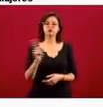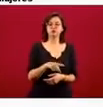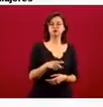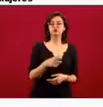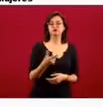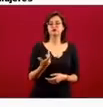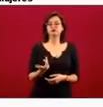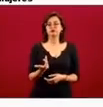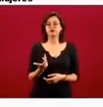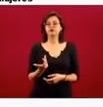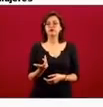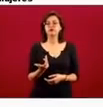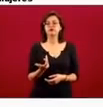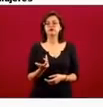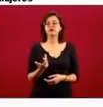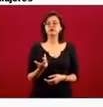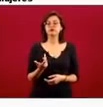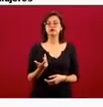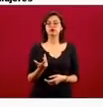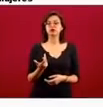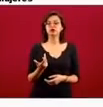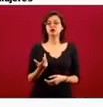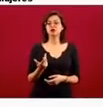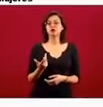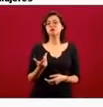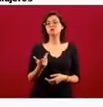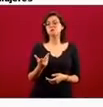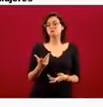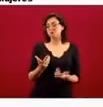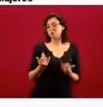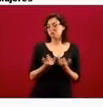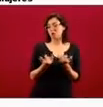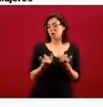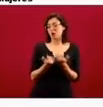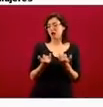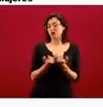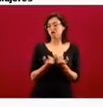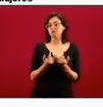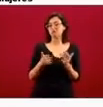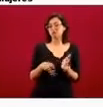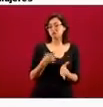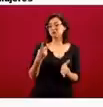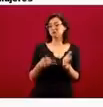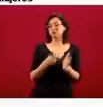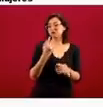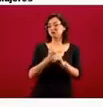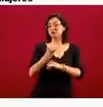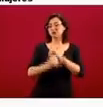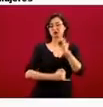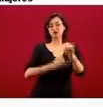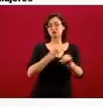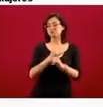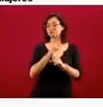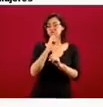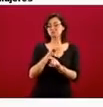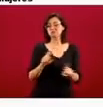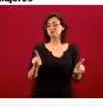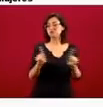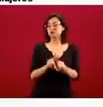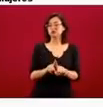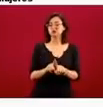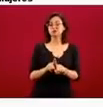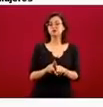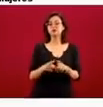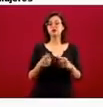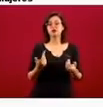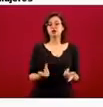58% have been male, 42% have been female so far, and this matches the